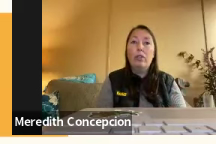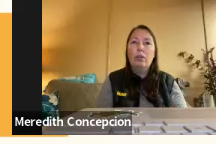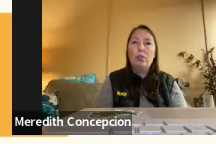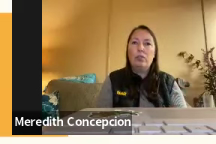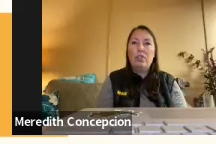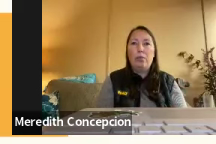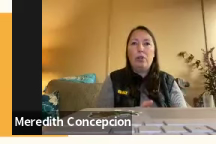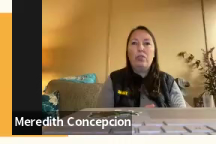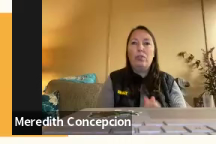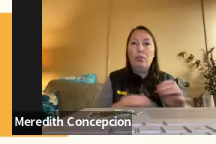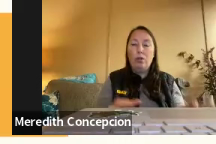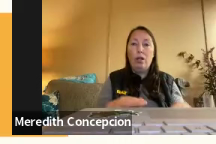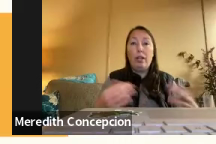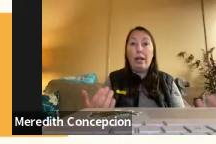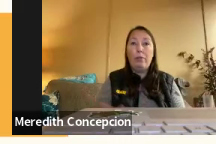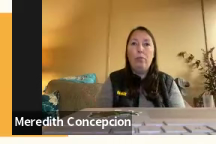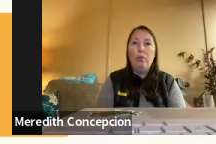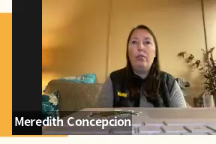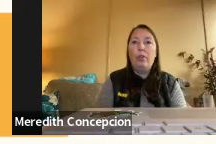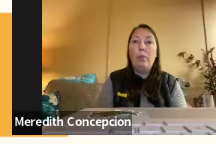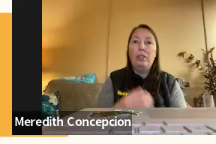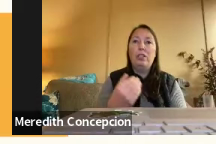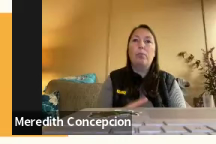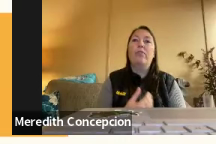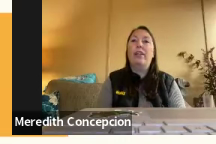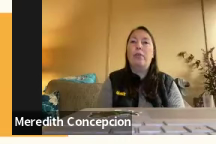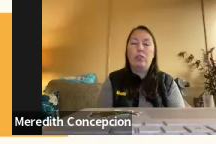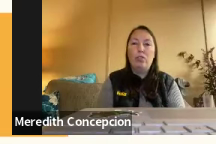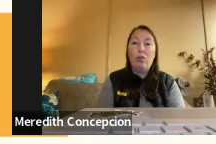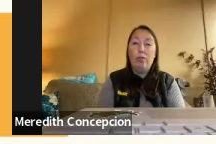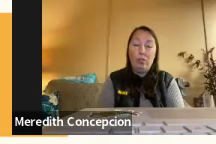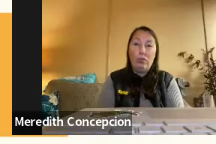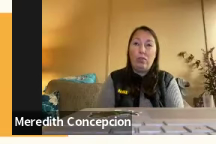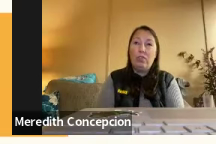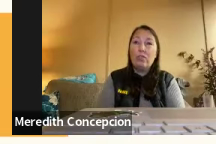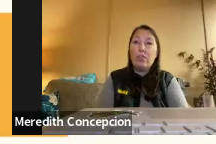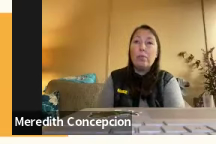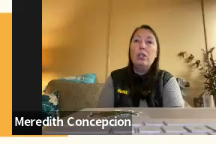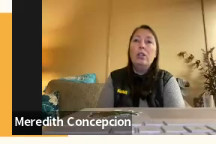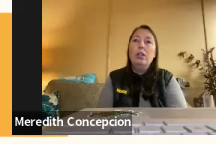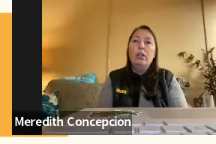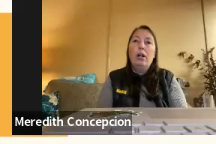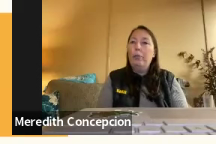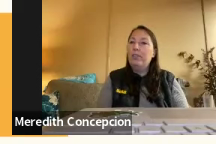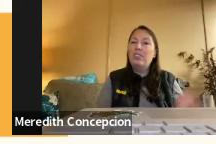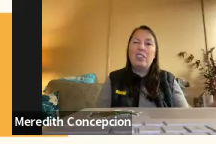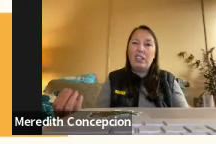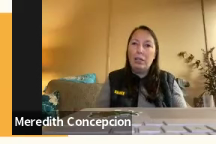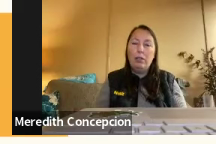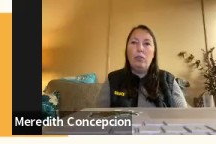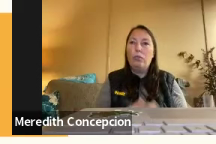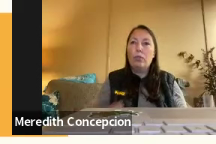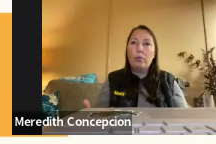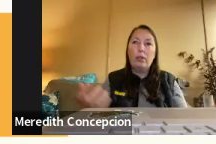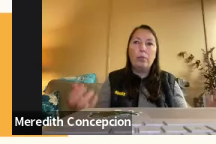behavioral health resource networks had the ability to provide that range of services for them, such as